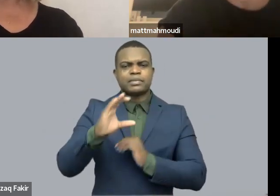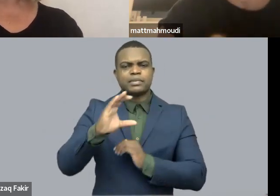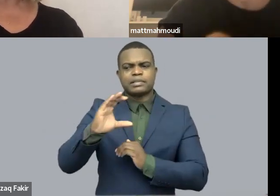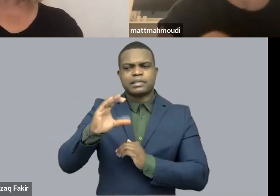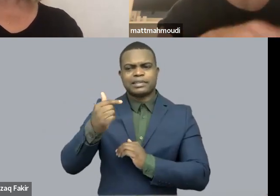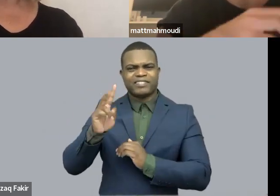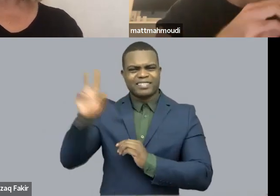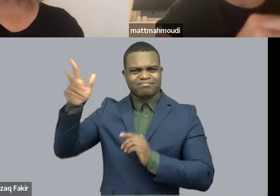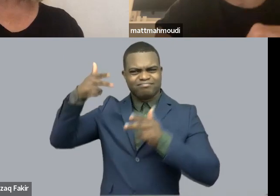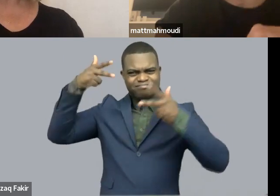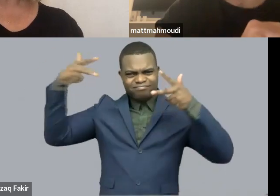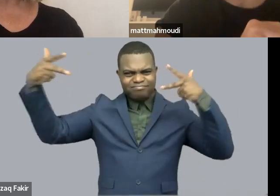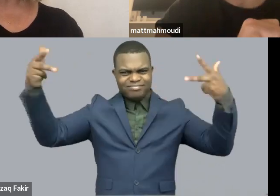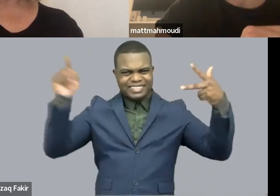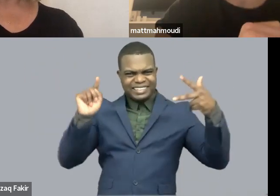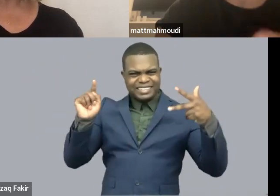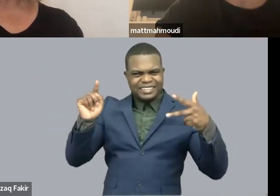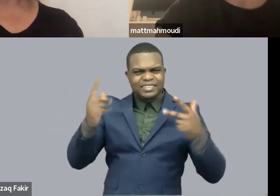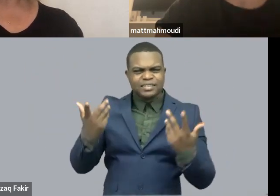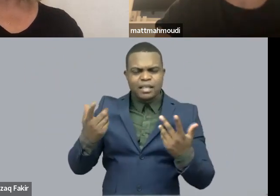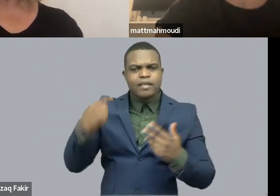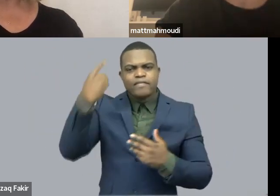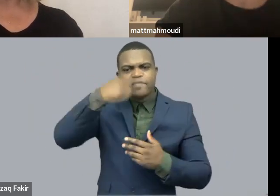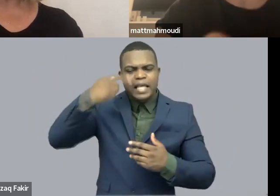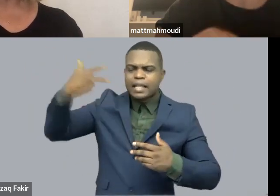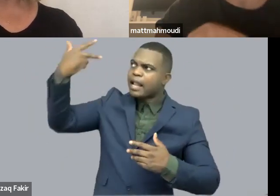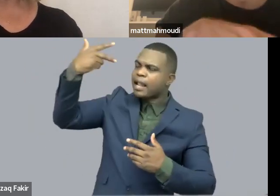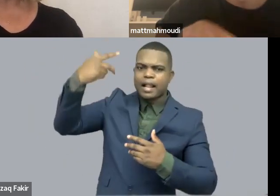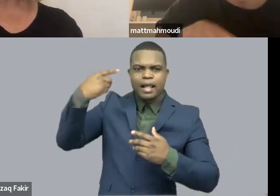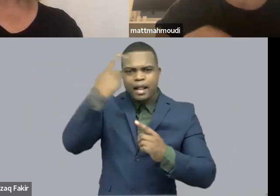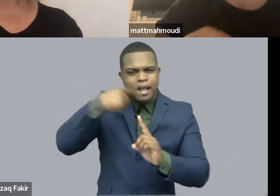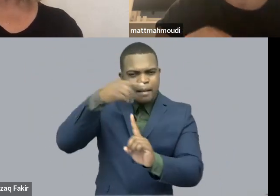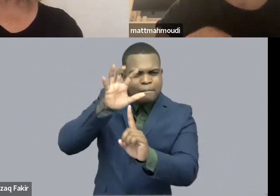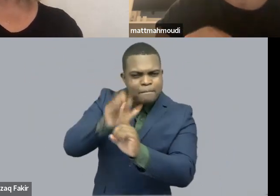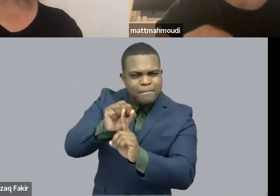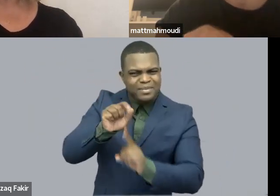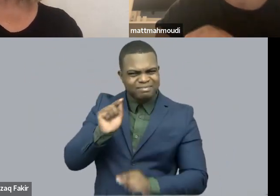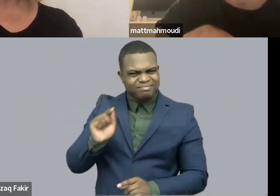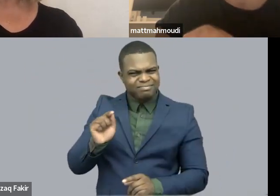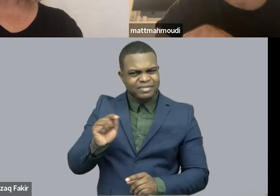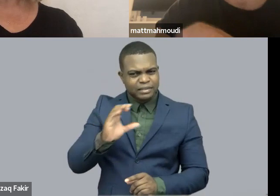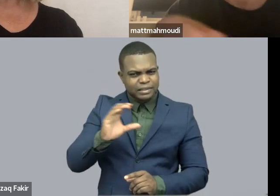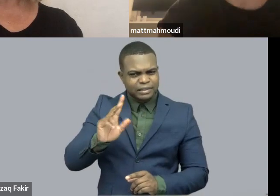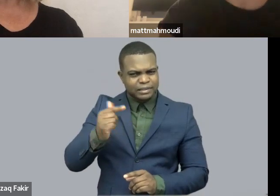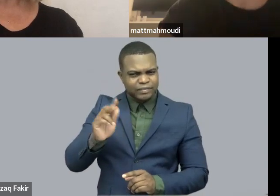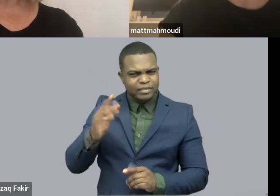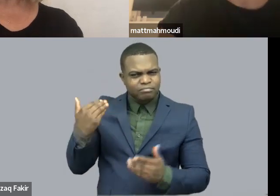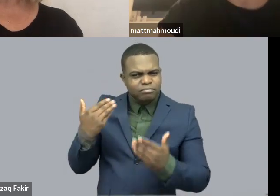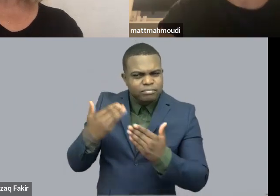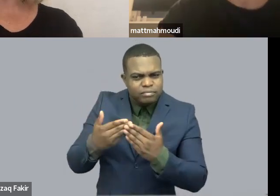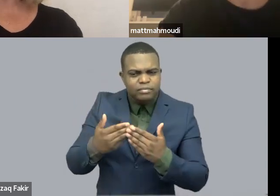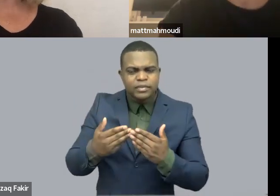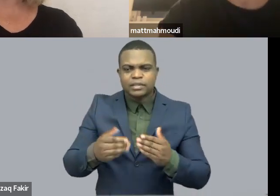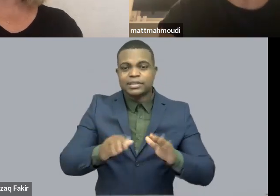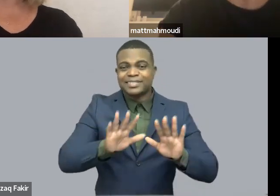10 to 15 years, you are looking at tools that really are just one software upgrade away from being capable of being